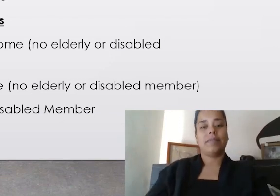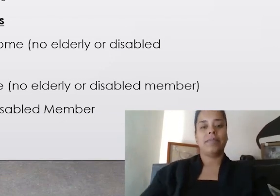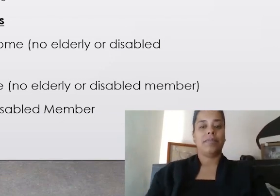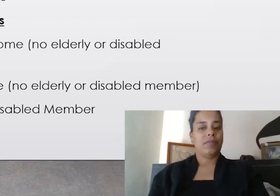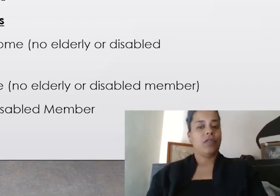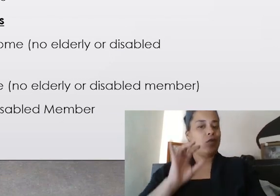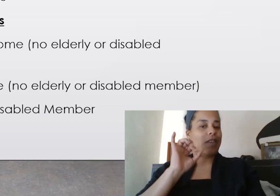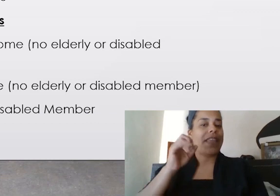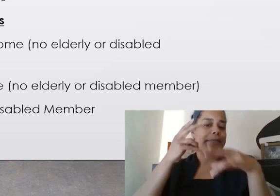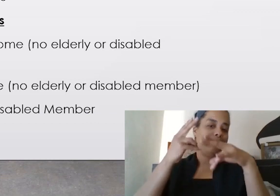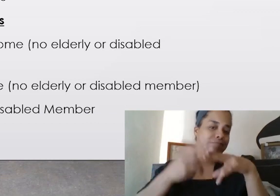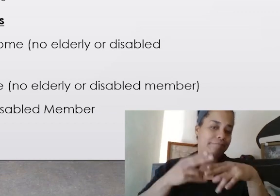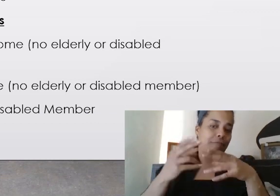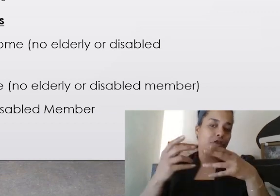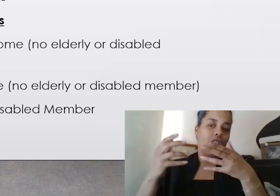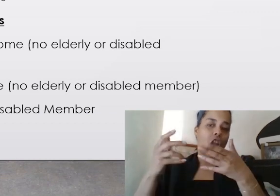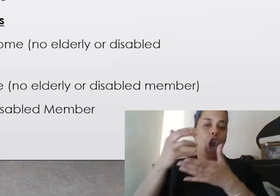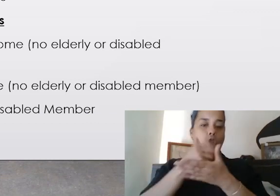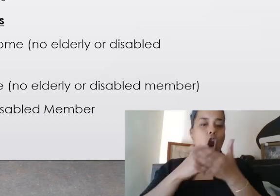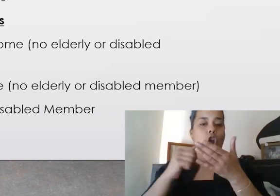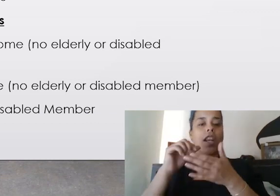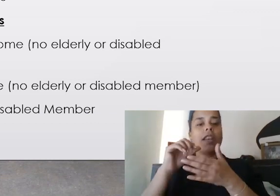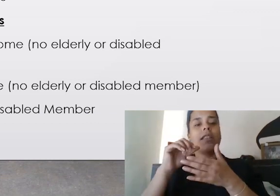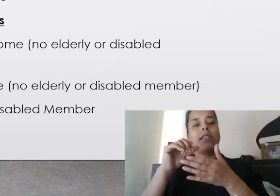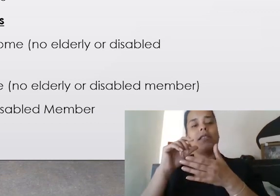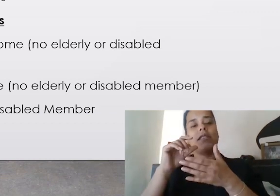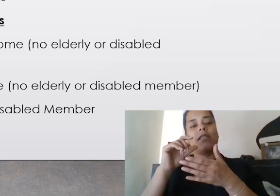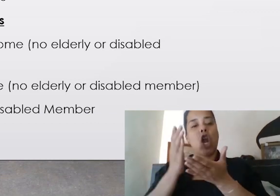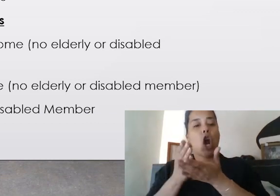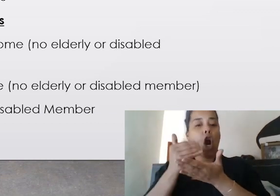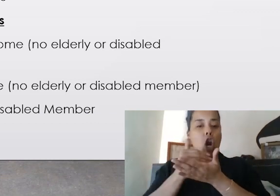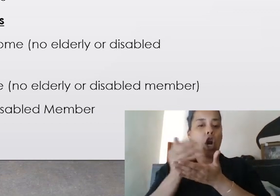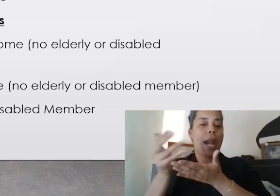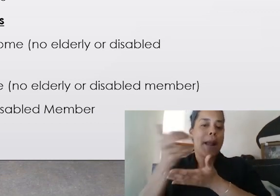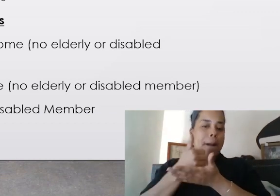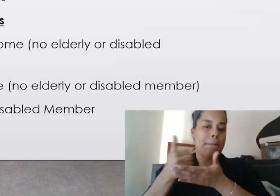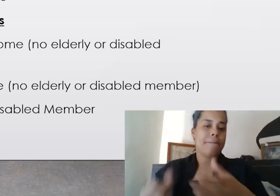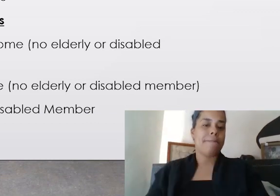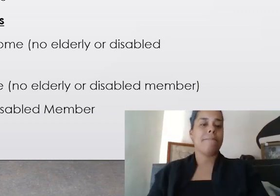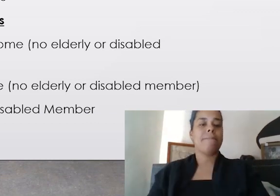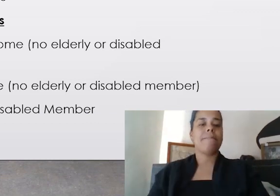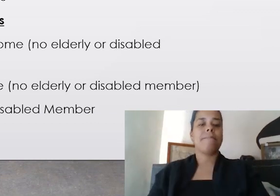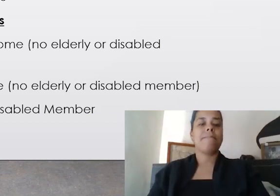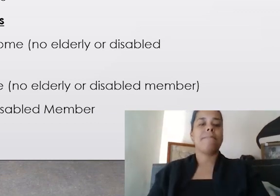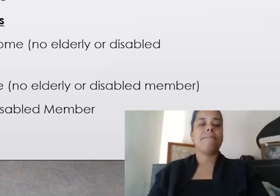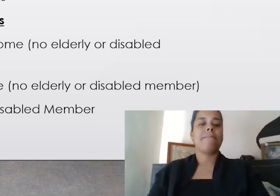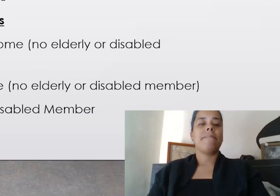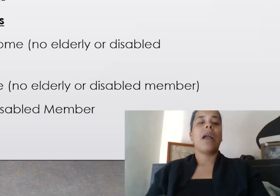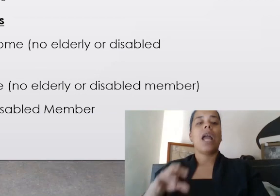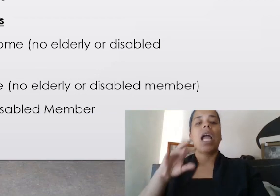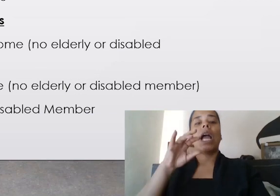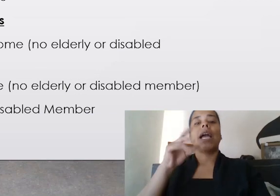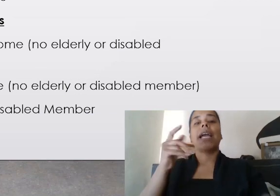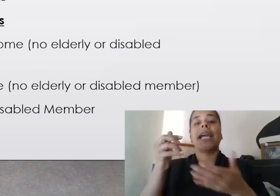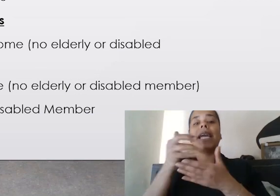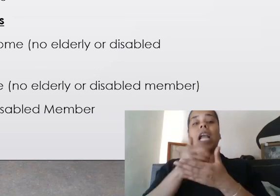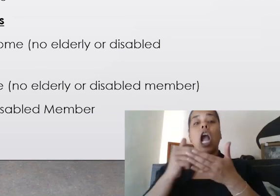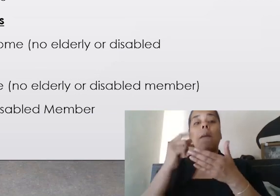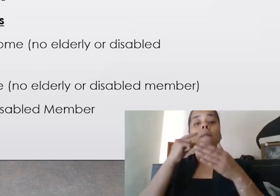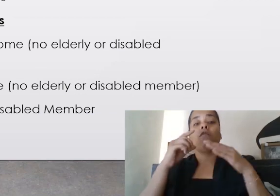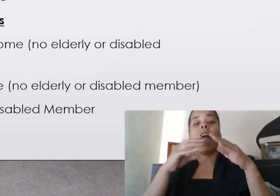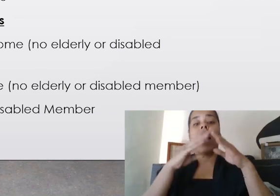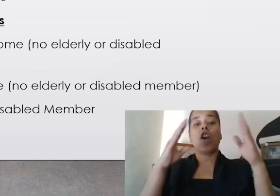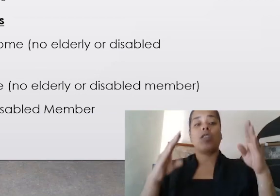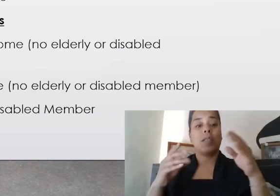considered earned income, income that you have worked for. Income for household with earned